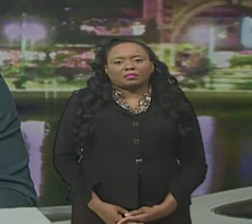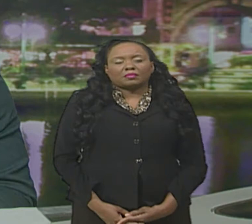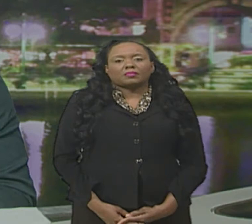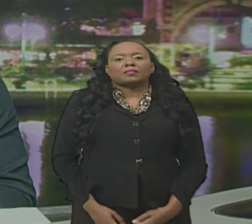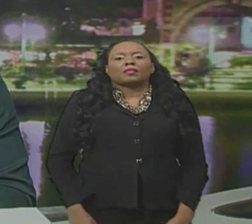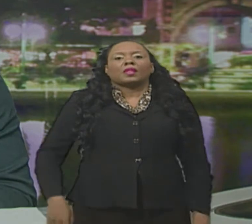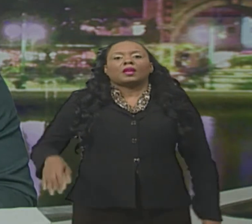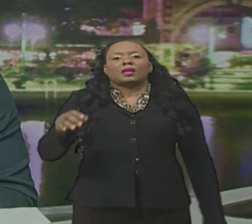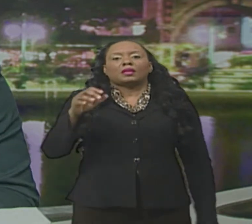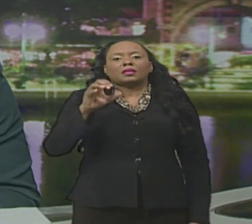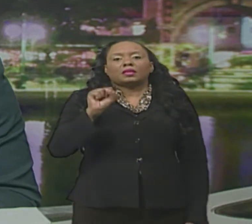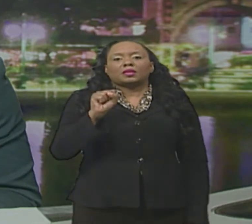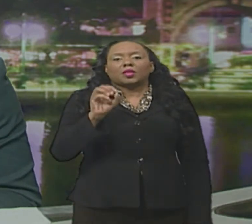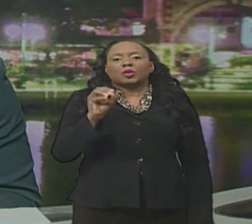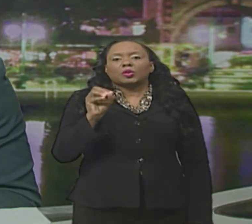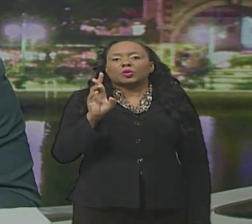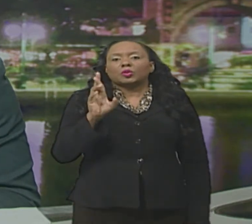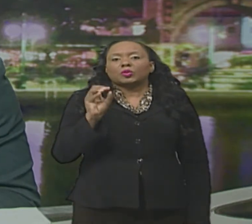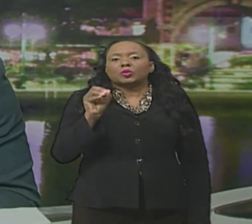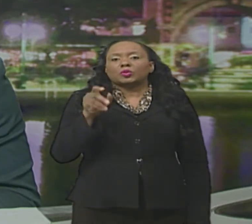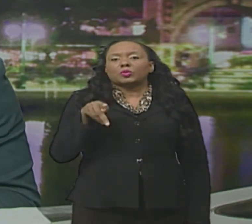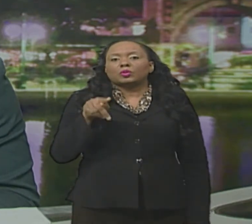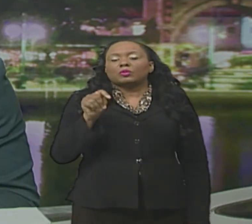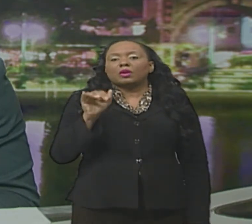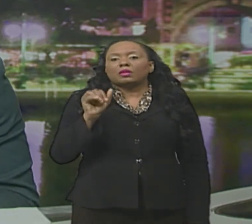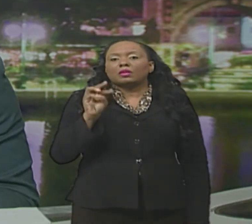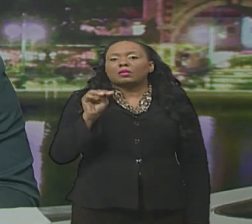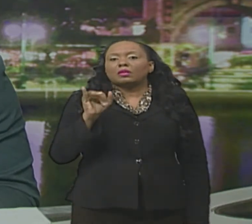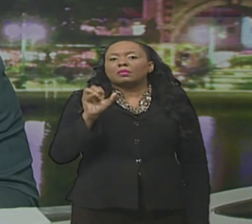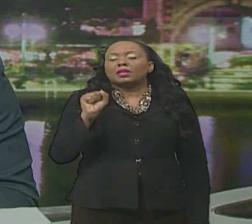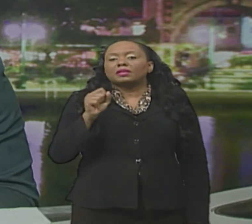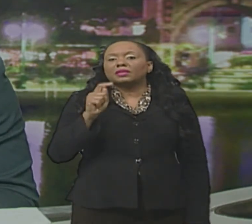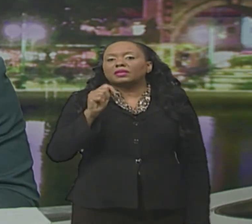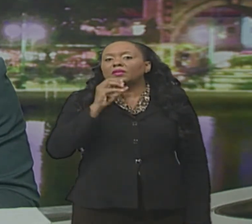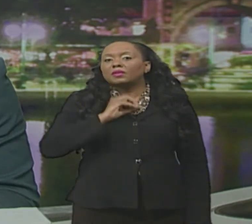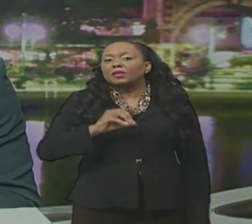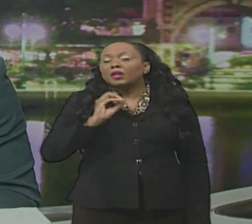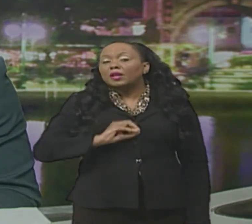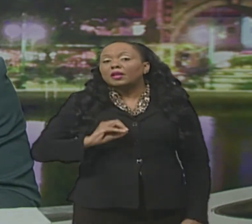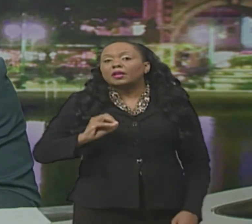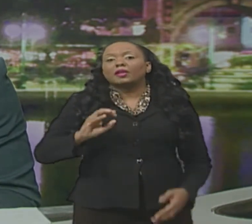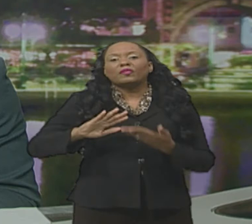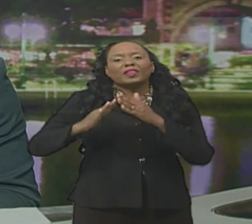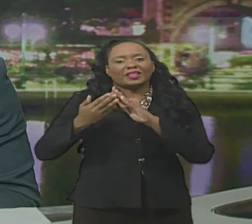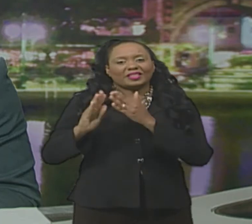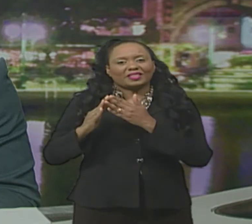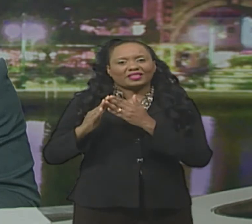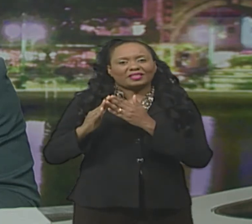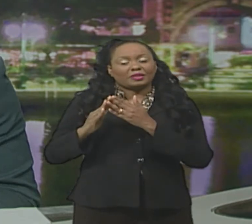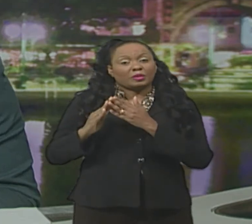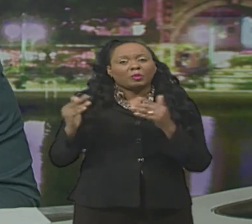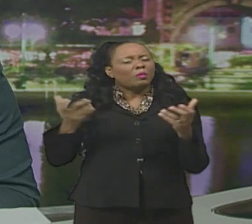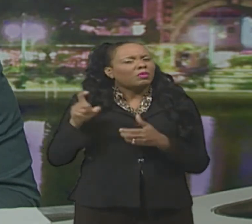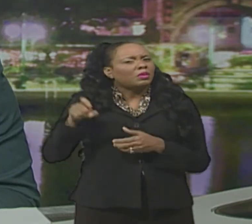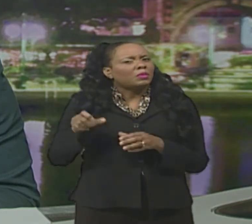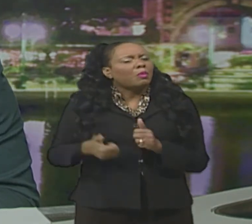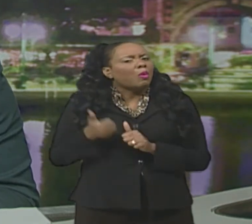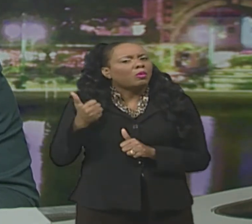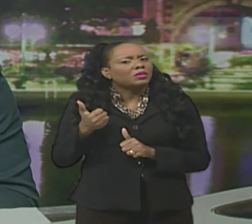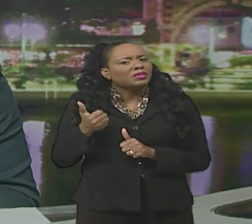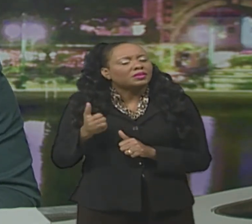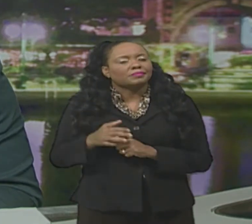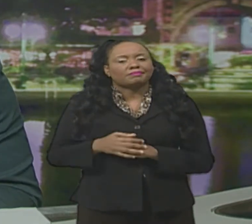What the Sir Optimus Senior Citizens Village and Activity Center needs most is volunteers. That's according to the administrator,